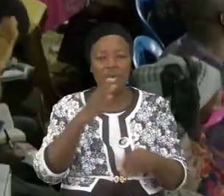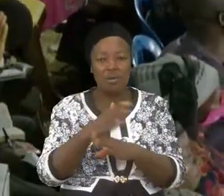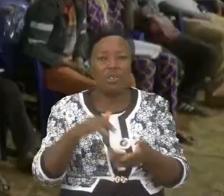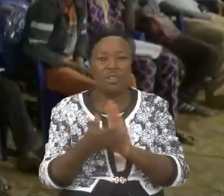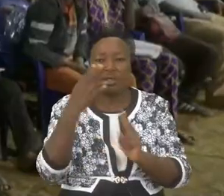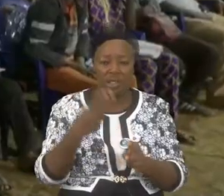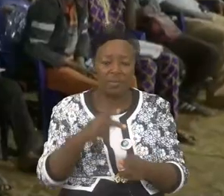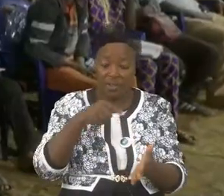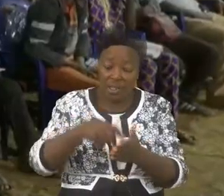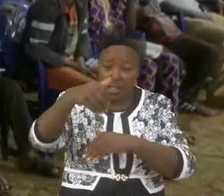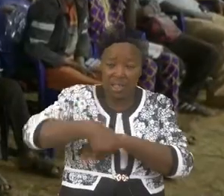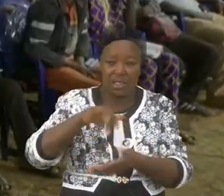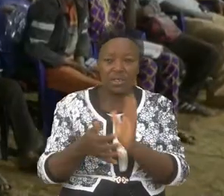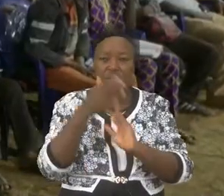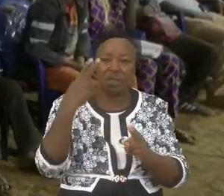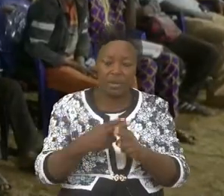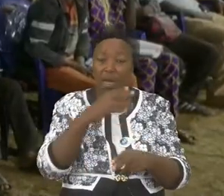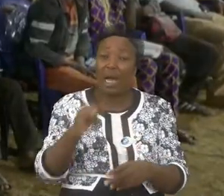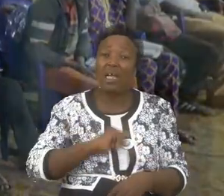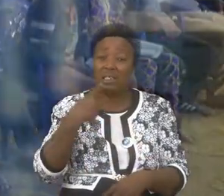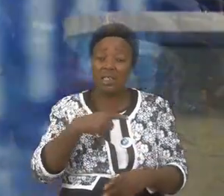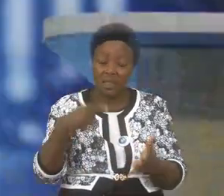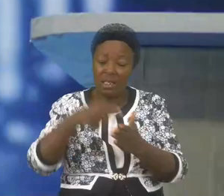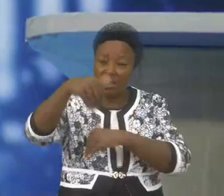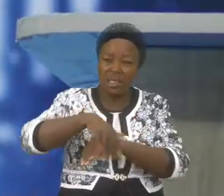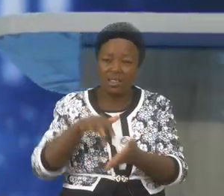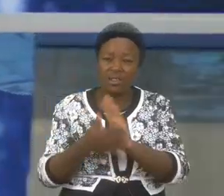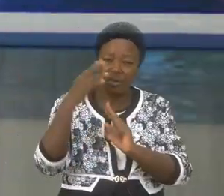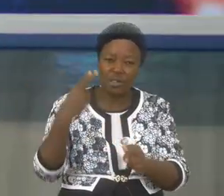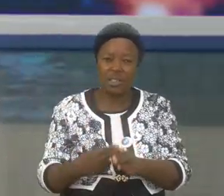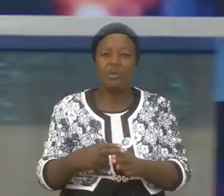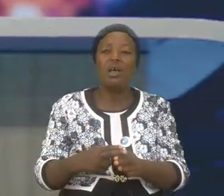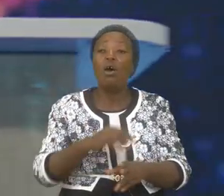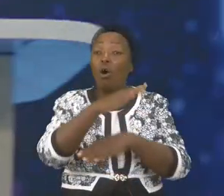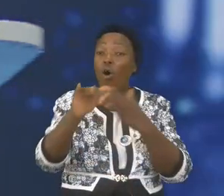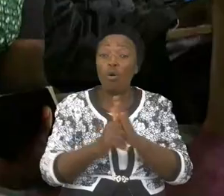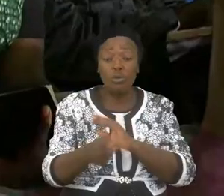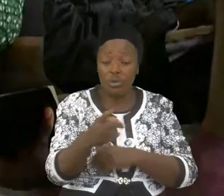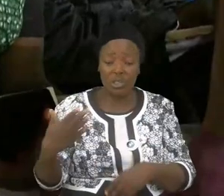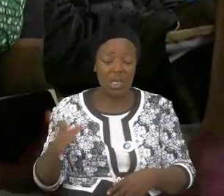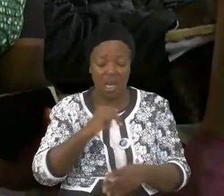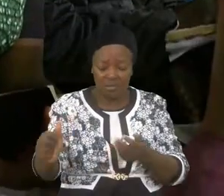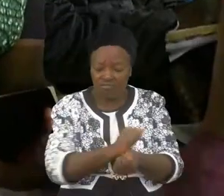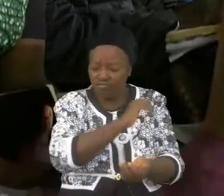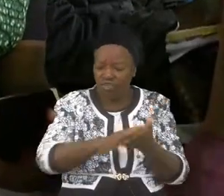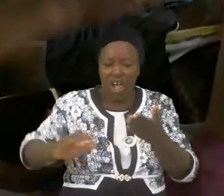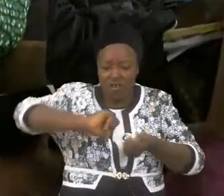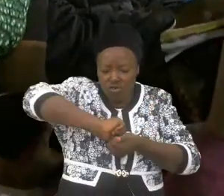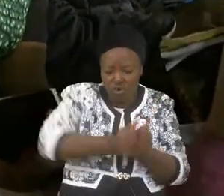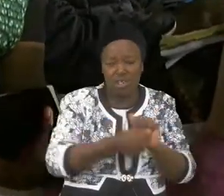Tonight, all those things are smashed away out of your life in Jesus' name. That